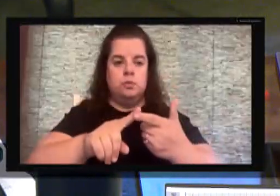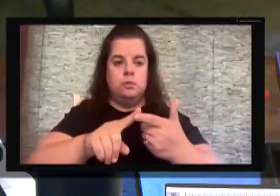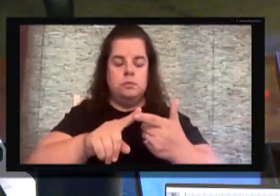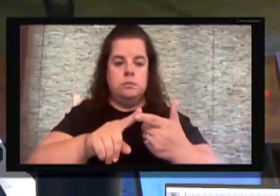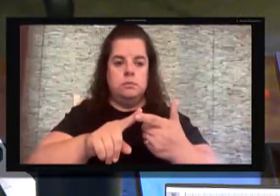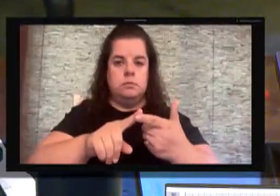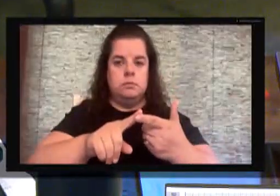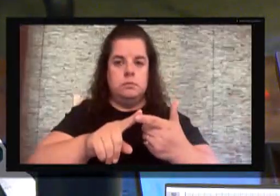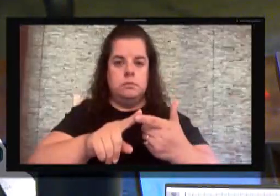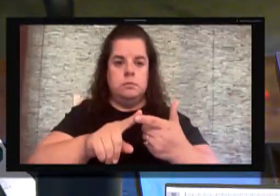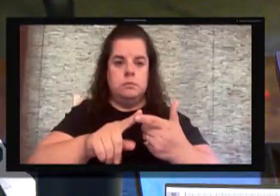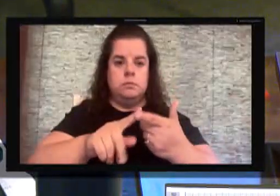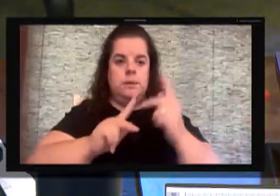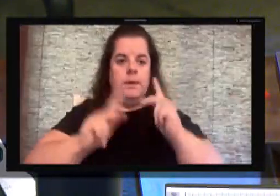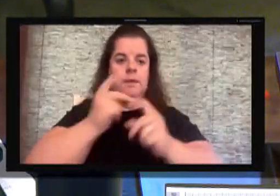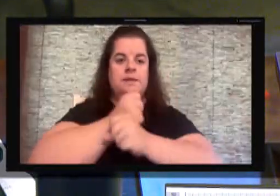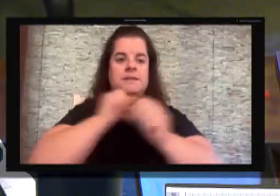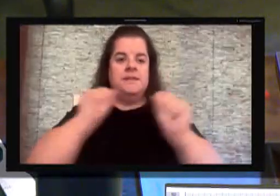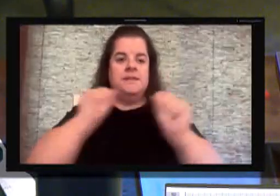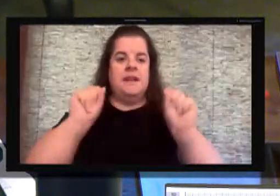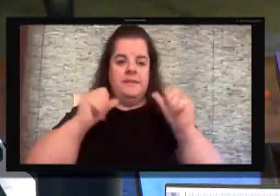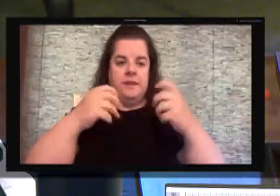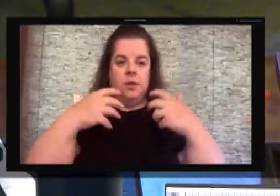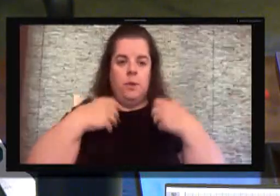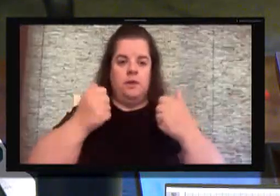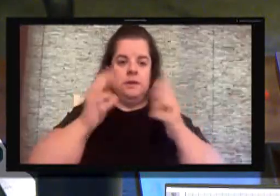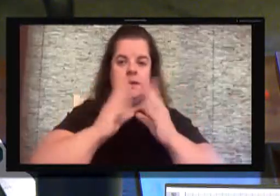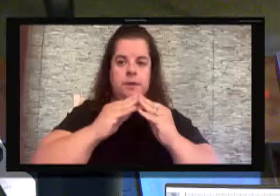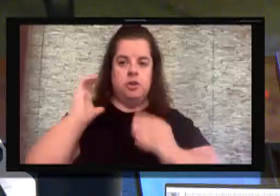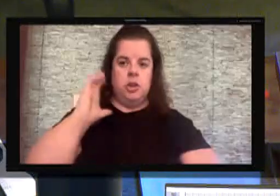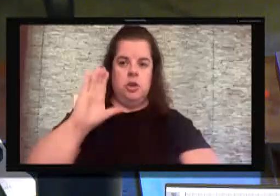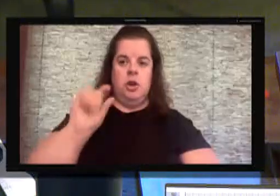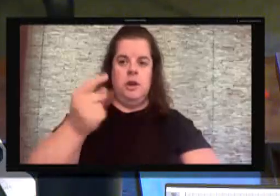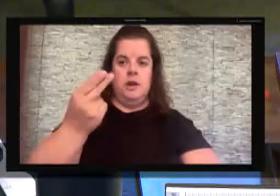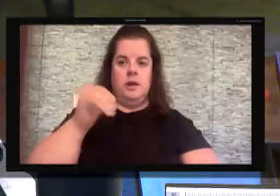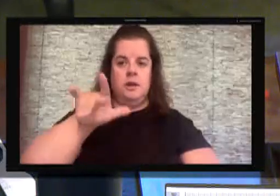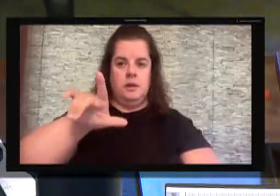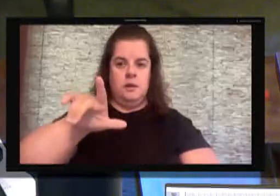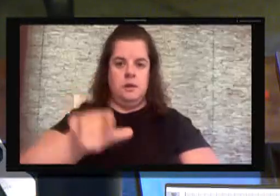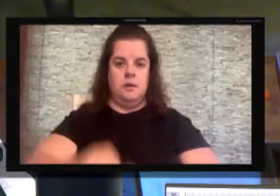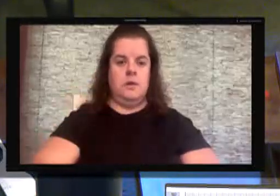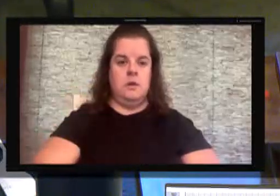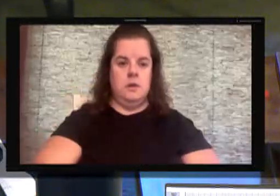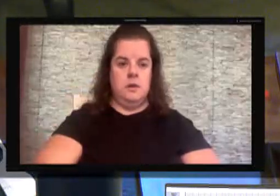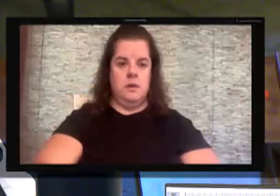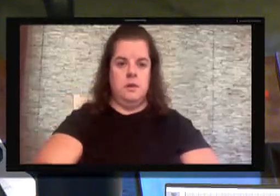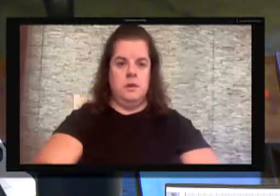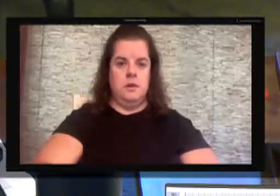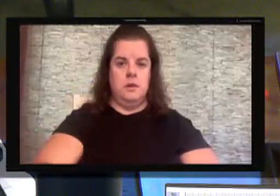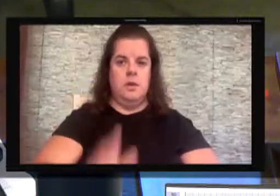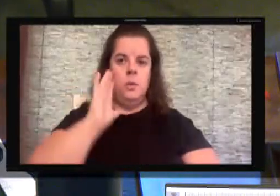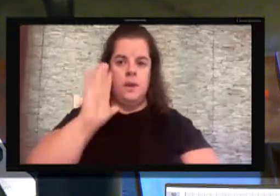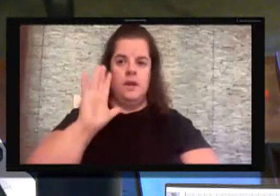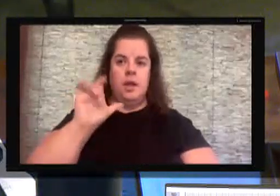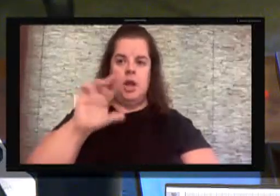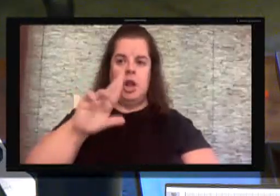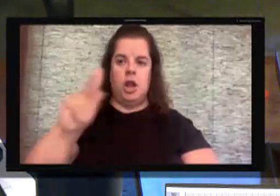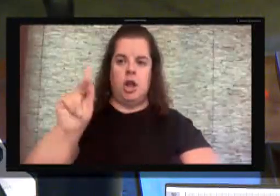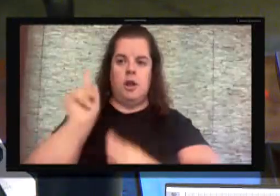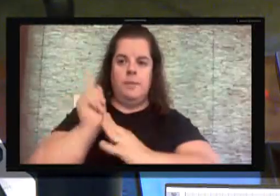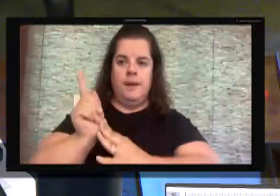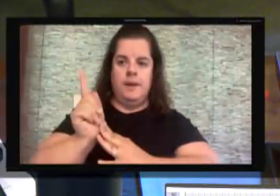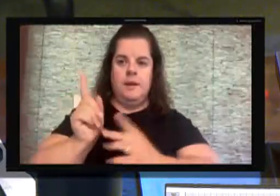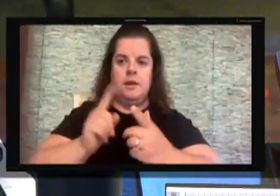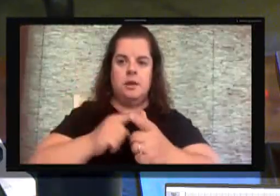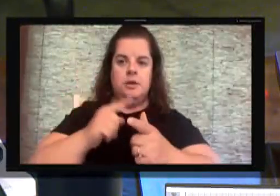Public Safety and Wellness Committee chaired by Councilman Coghill. And I'll give the clerk a minute to get there since I did not